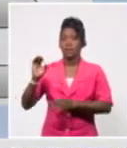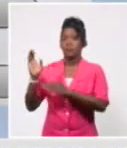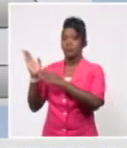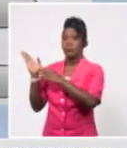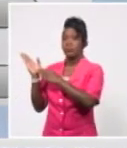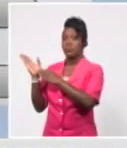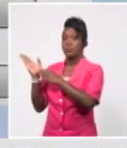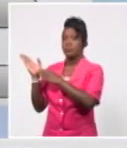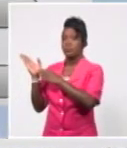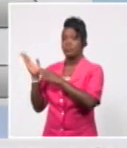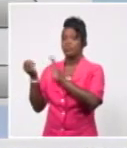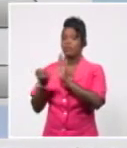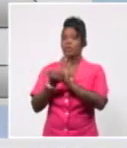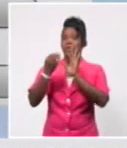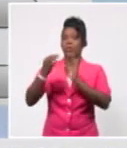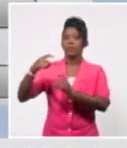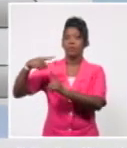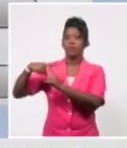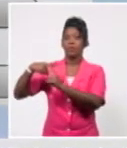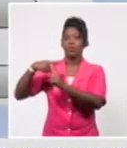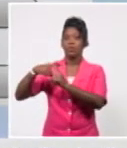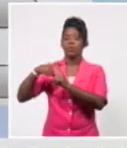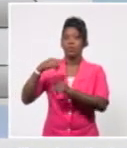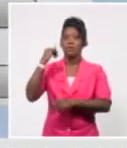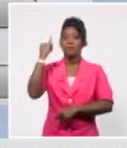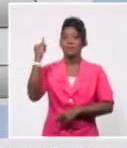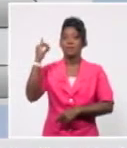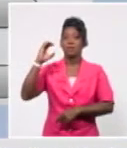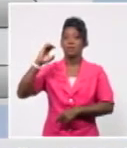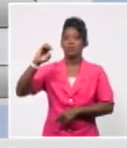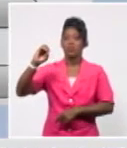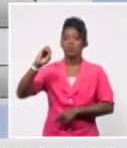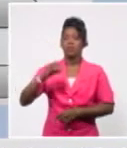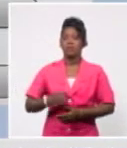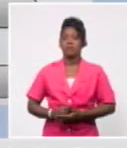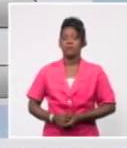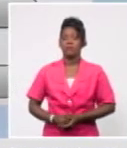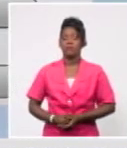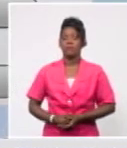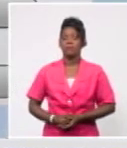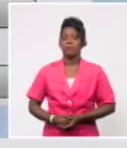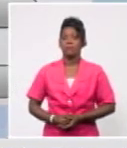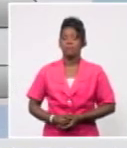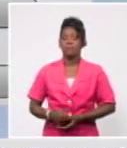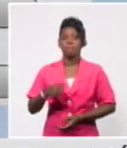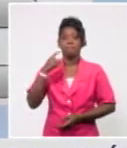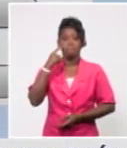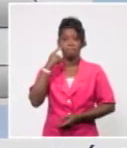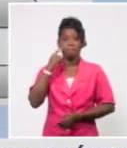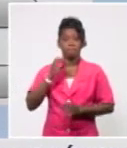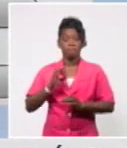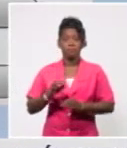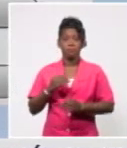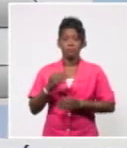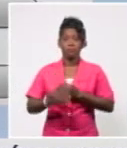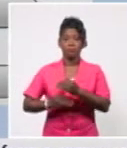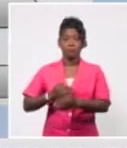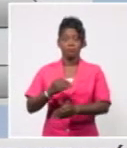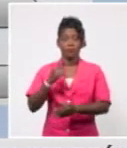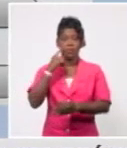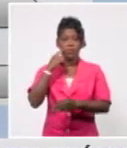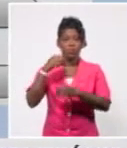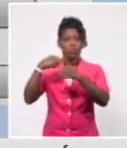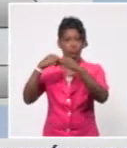8,128 samples processed, 60 tested positive for COVID-19. That's